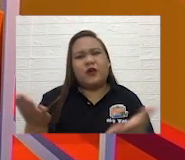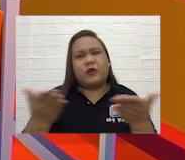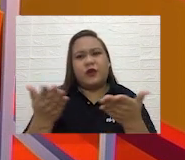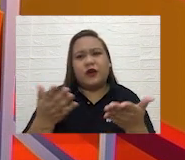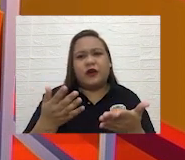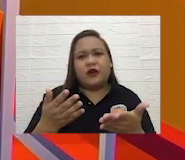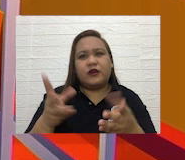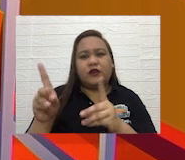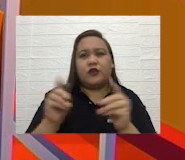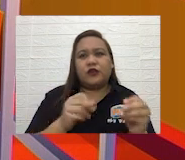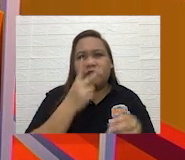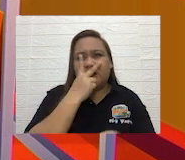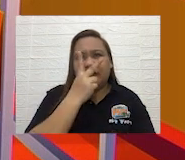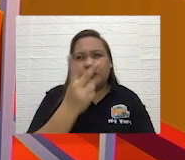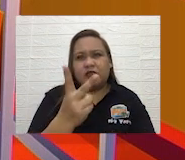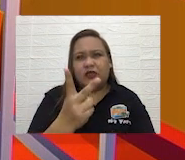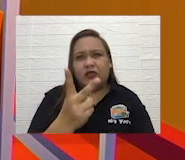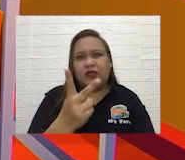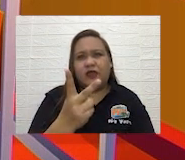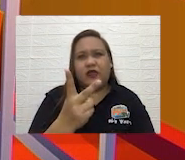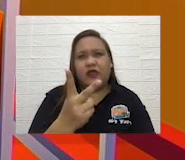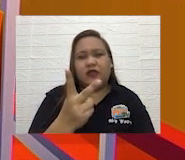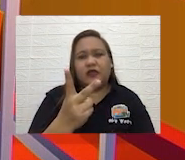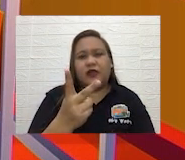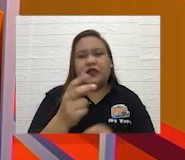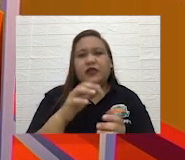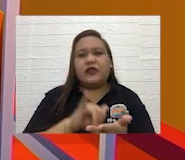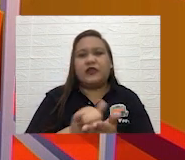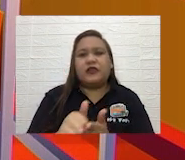Say, where do you usually see these symbols?